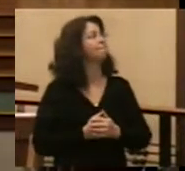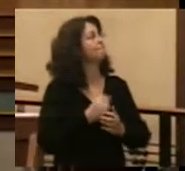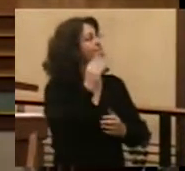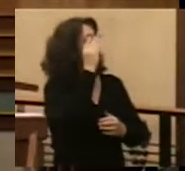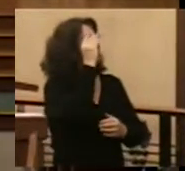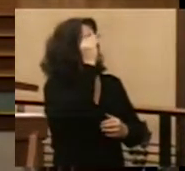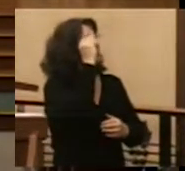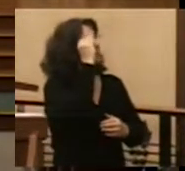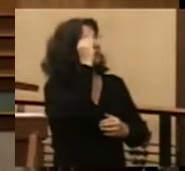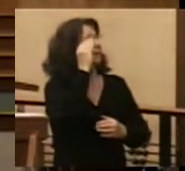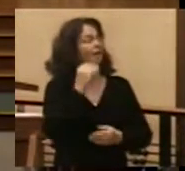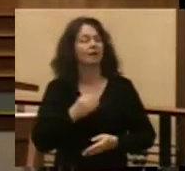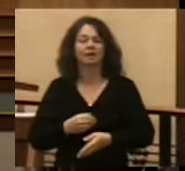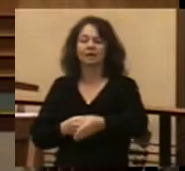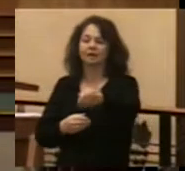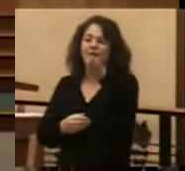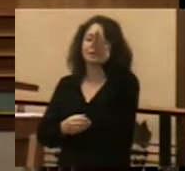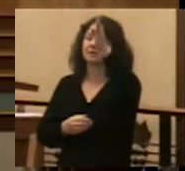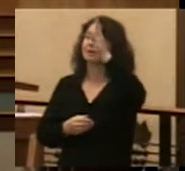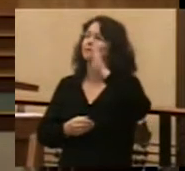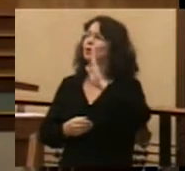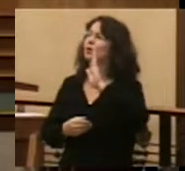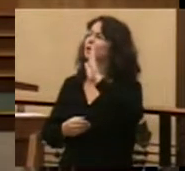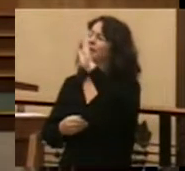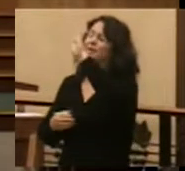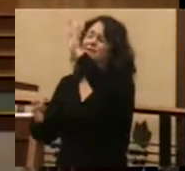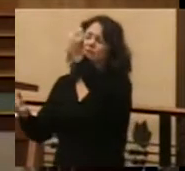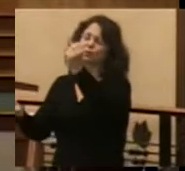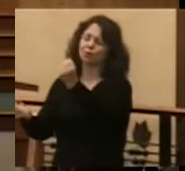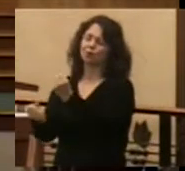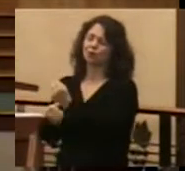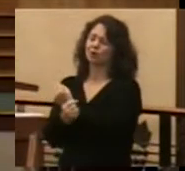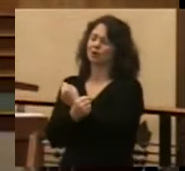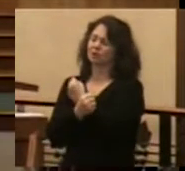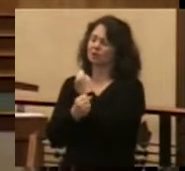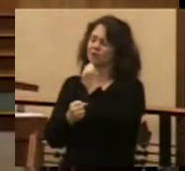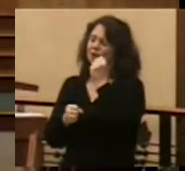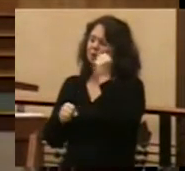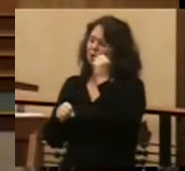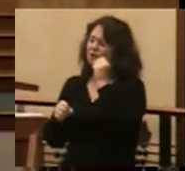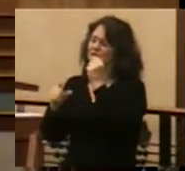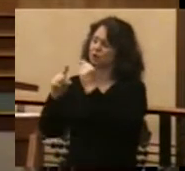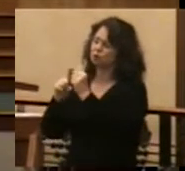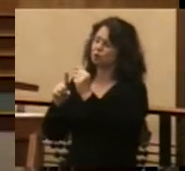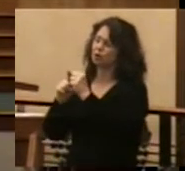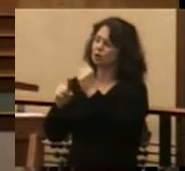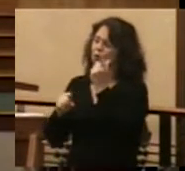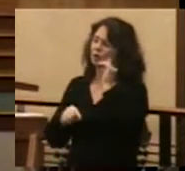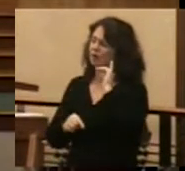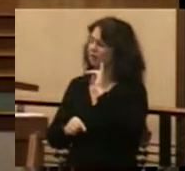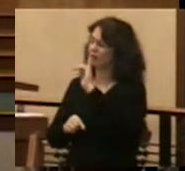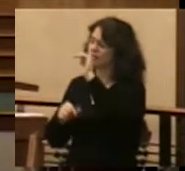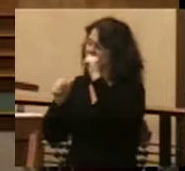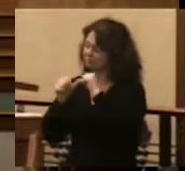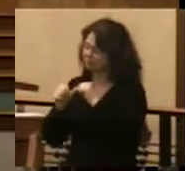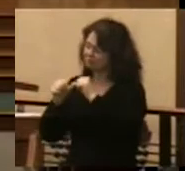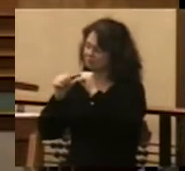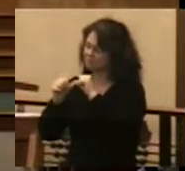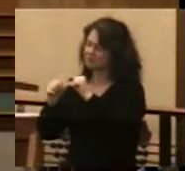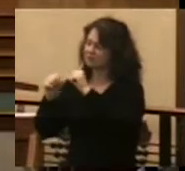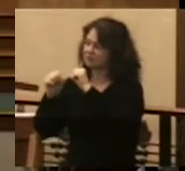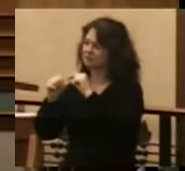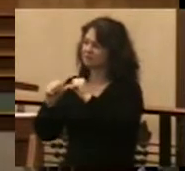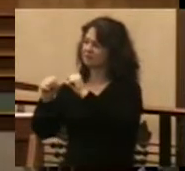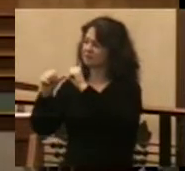heart. God's word forever shall abide.